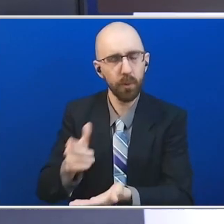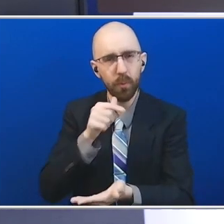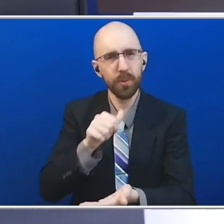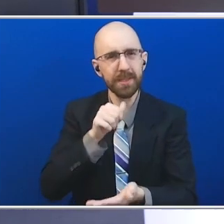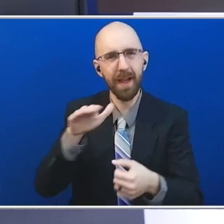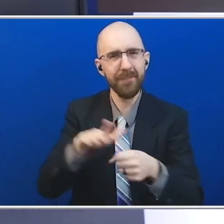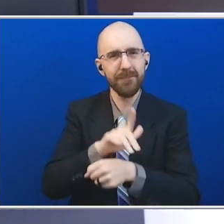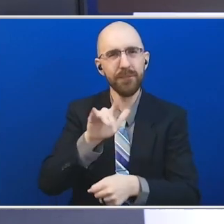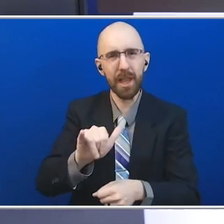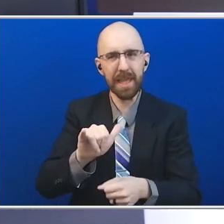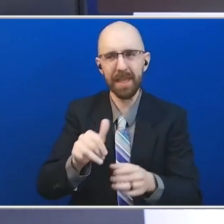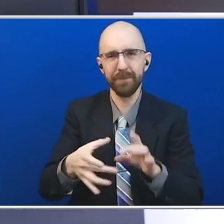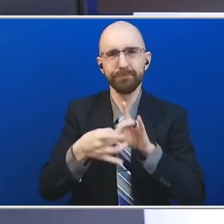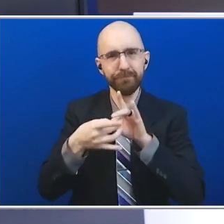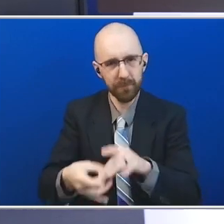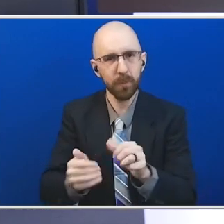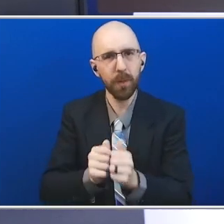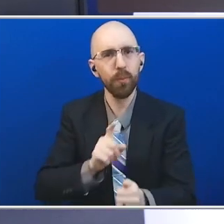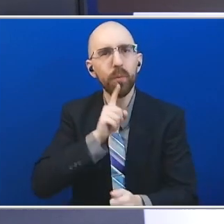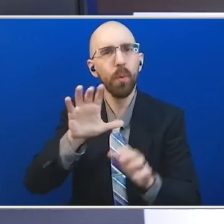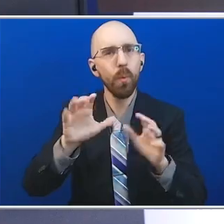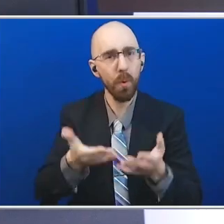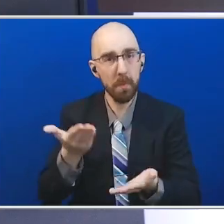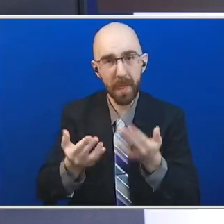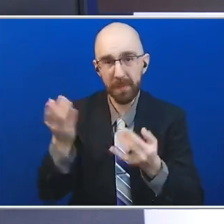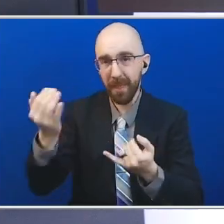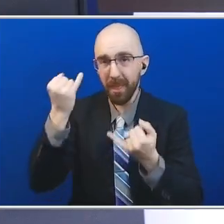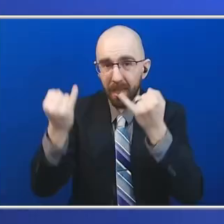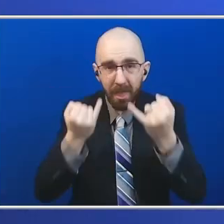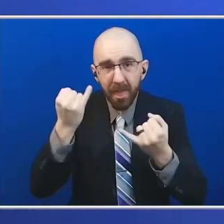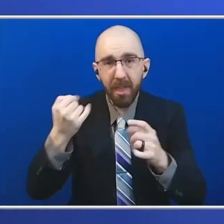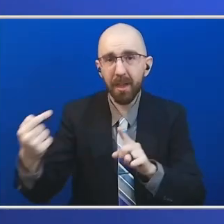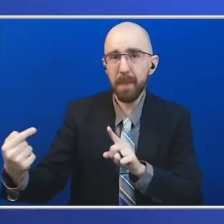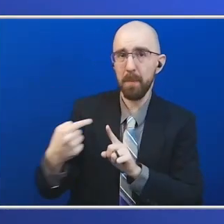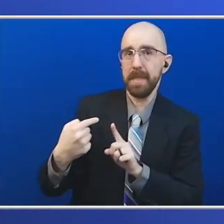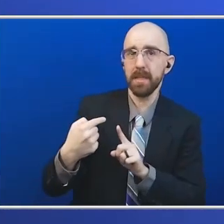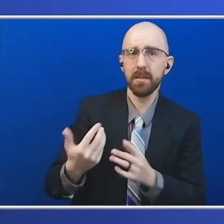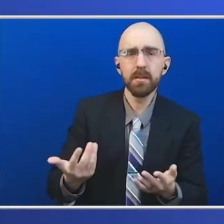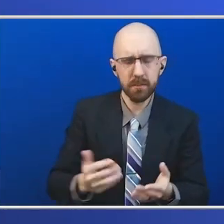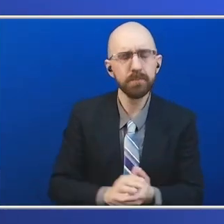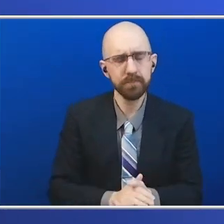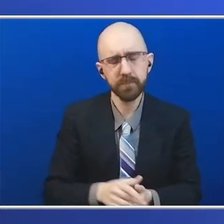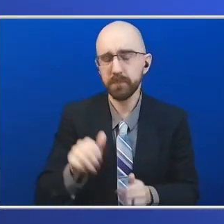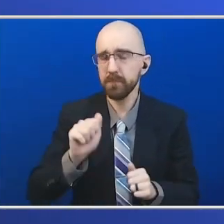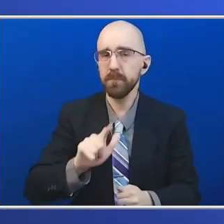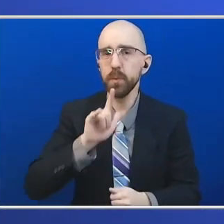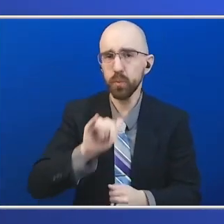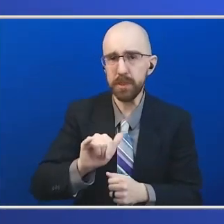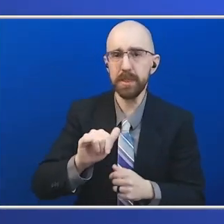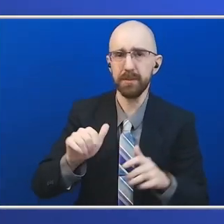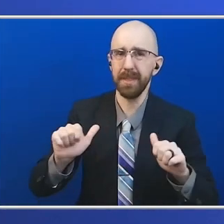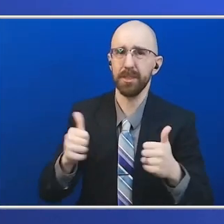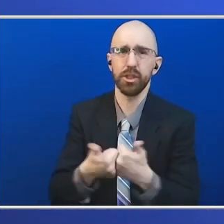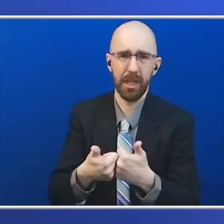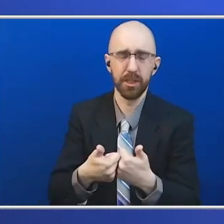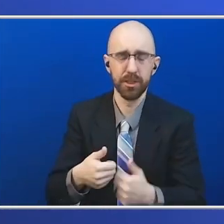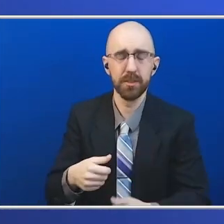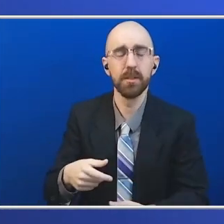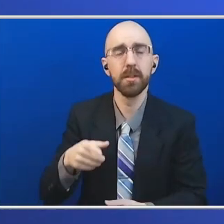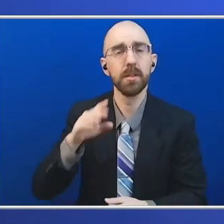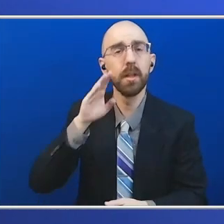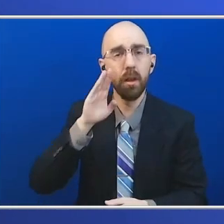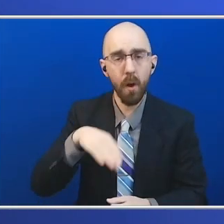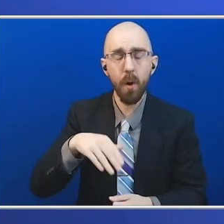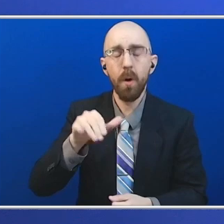whose delusions may be about you. Yes. So this can really be a big challenge, and we do know that once